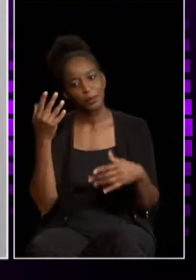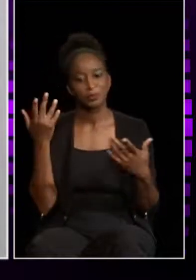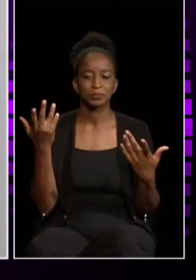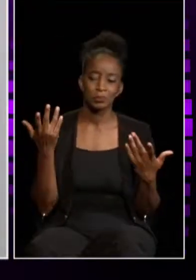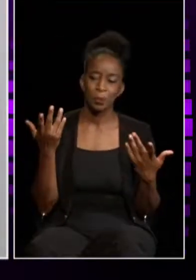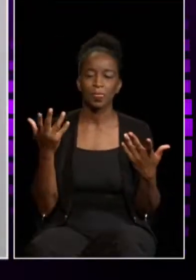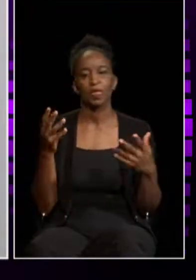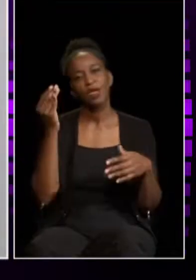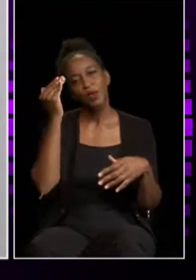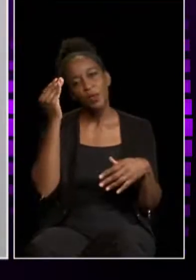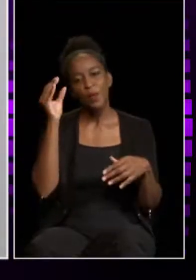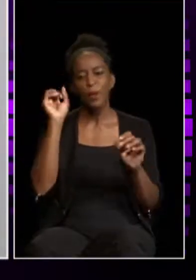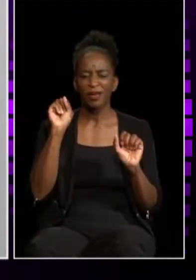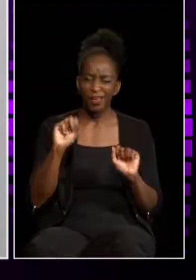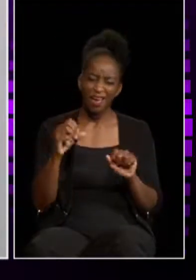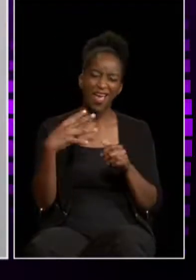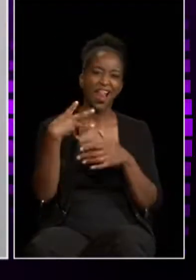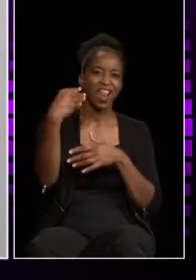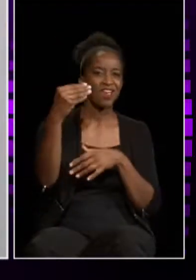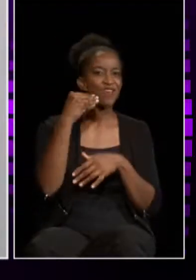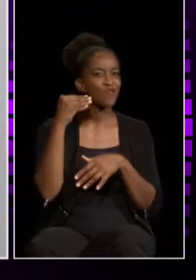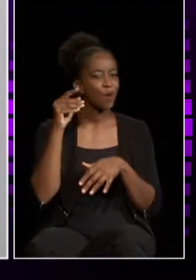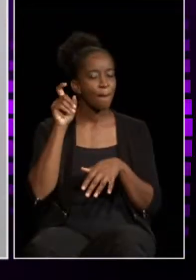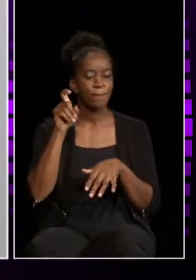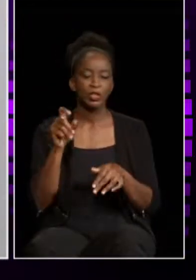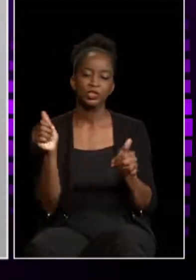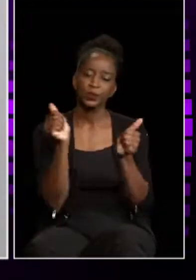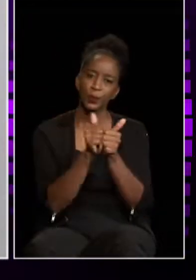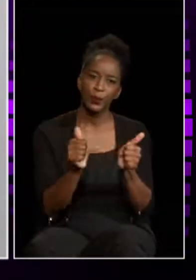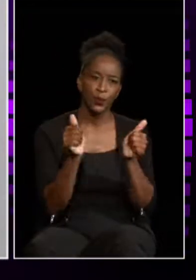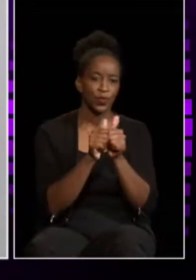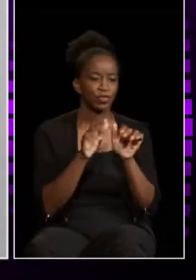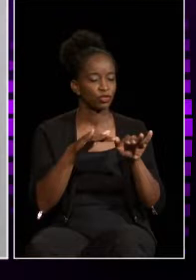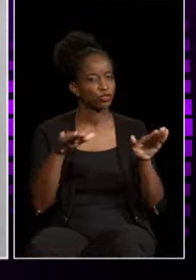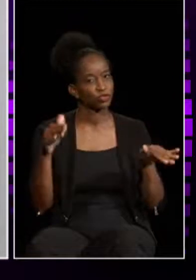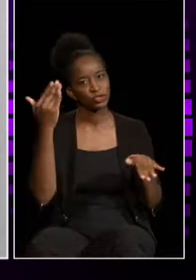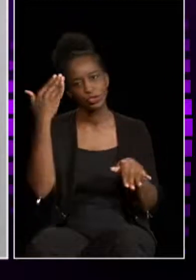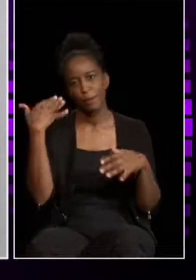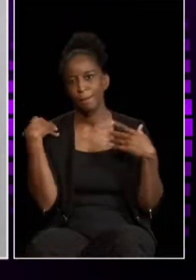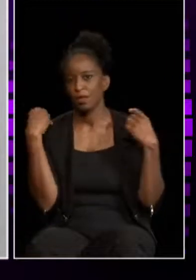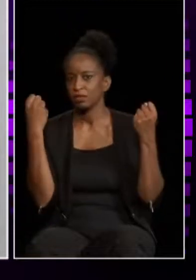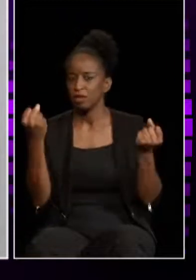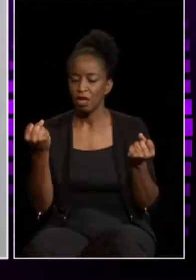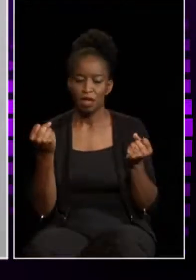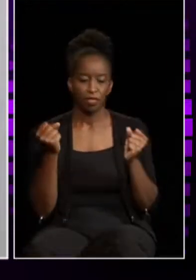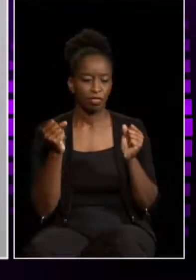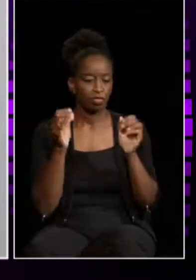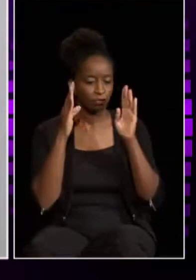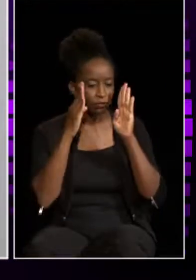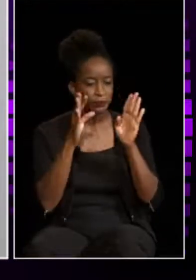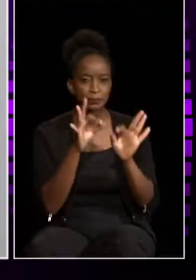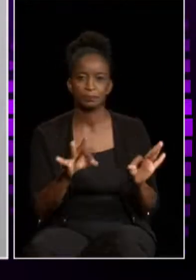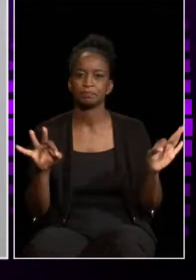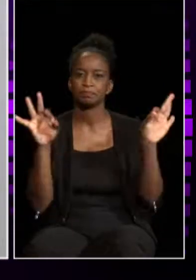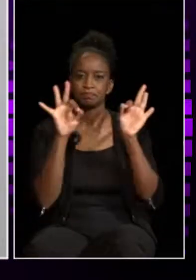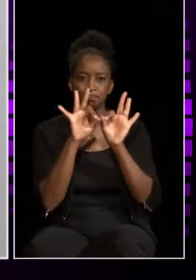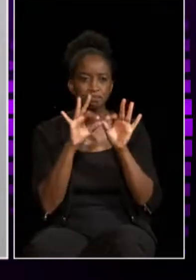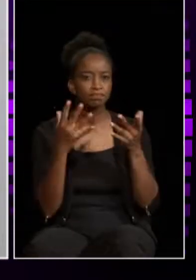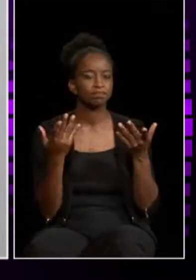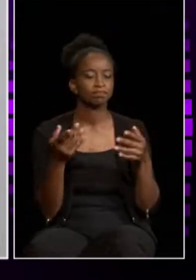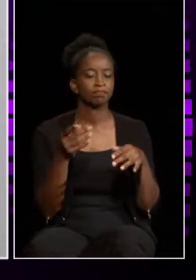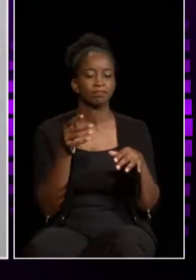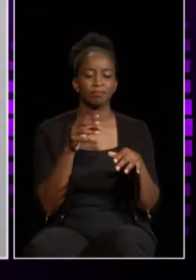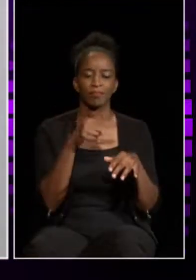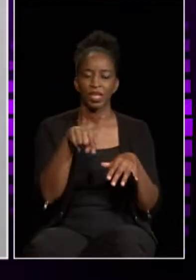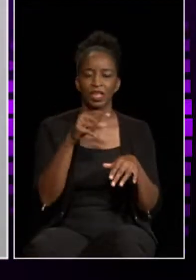outside, but still do not forget the mental health of your children. Make sure they get into activities. Make sure that they're not eating corn